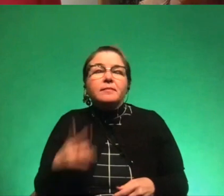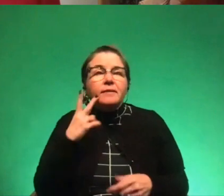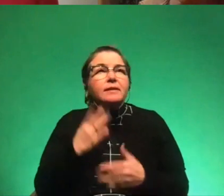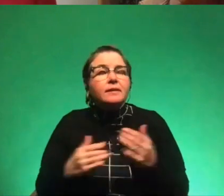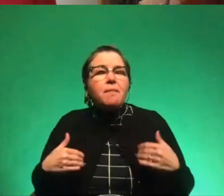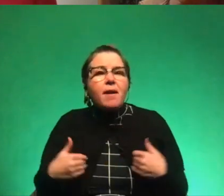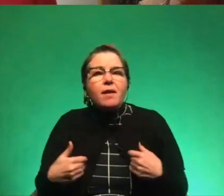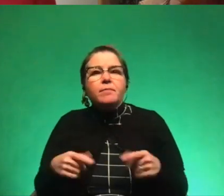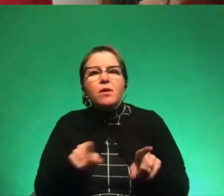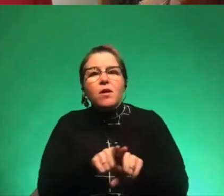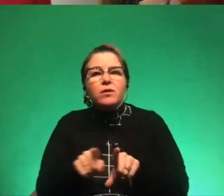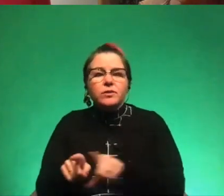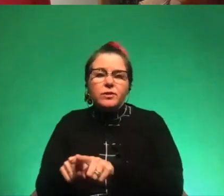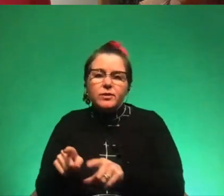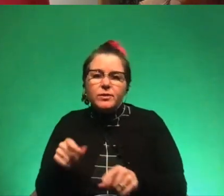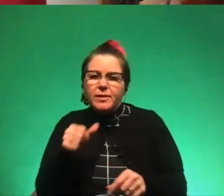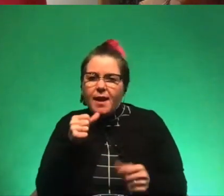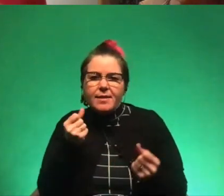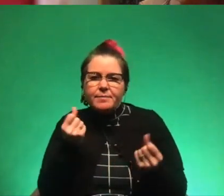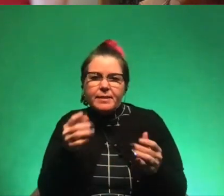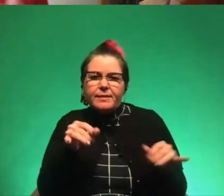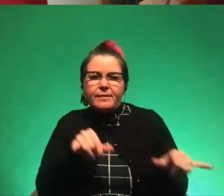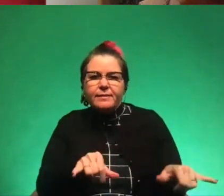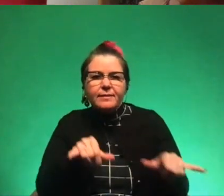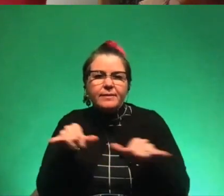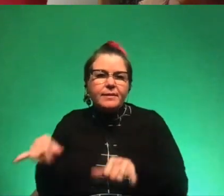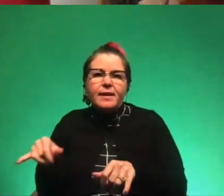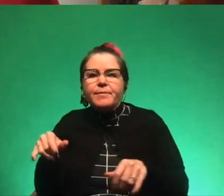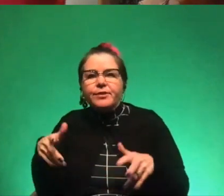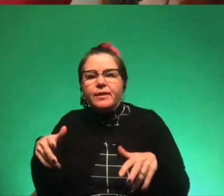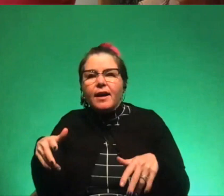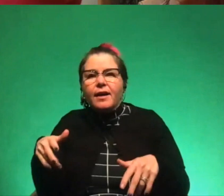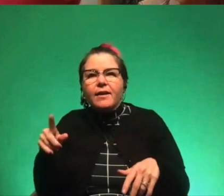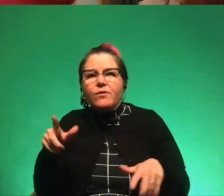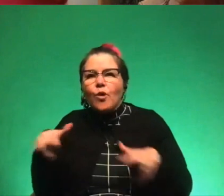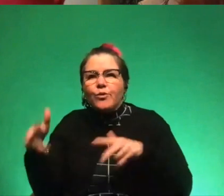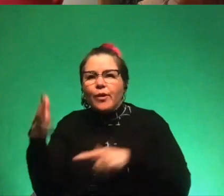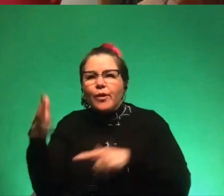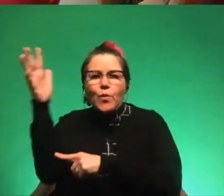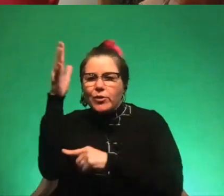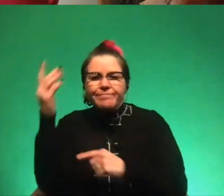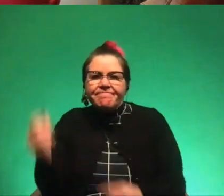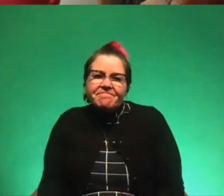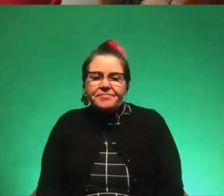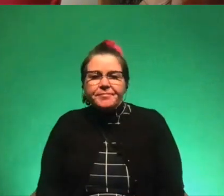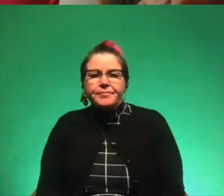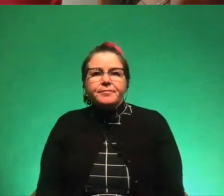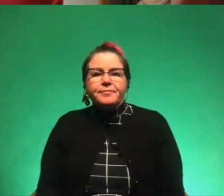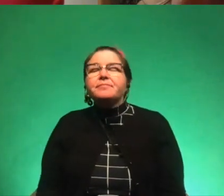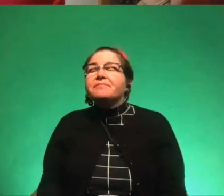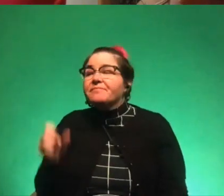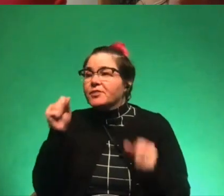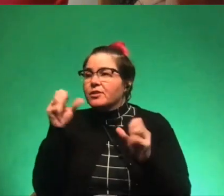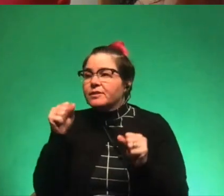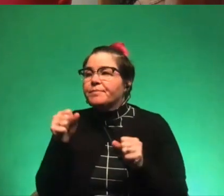but also perhaps not as many as you might see wandering around in the forest or something like that. Awesome.